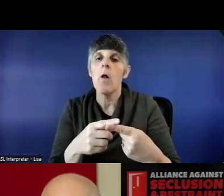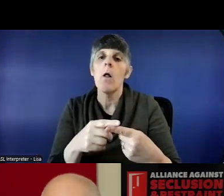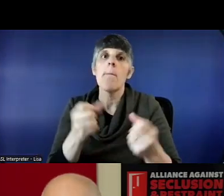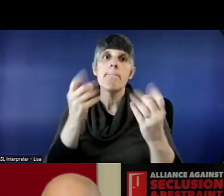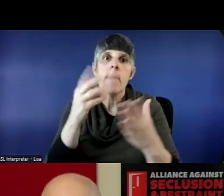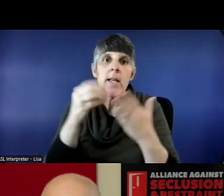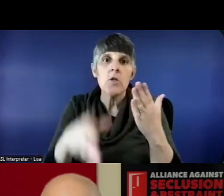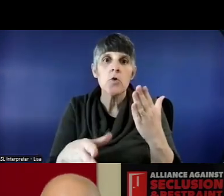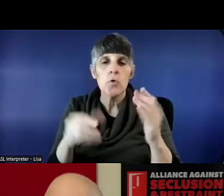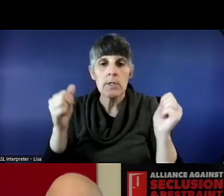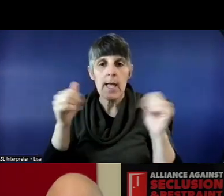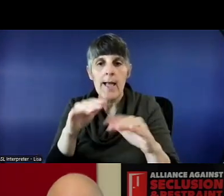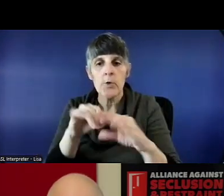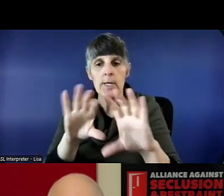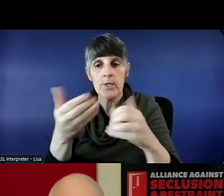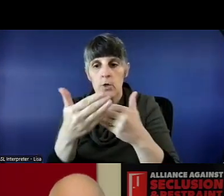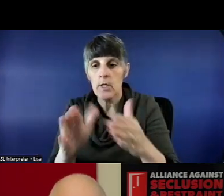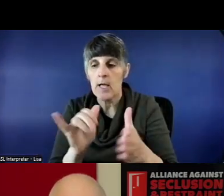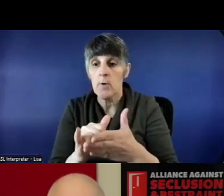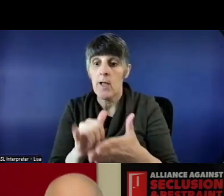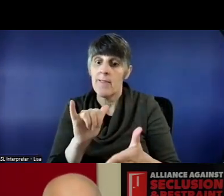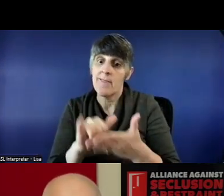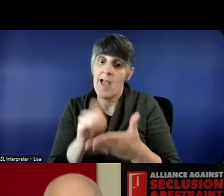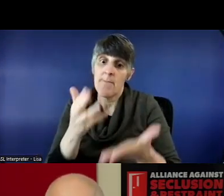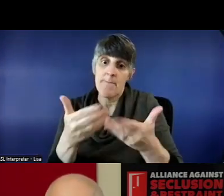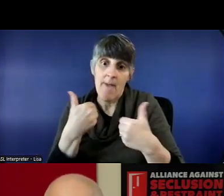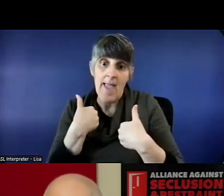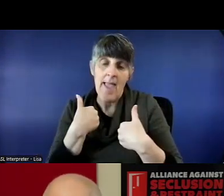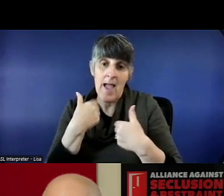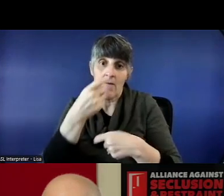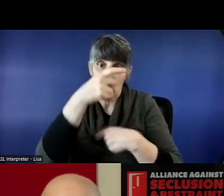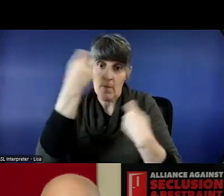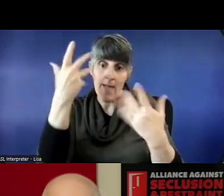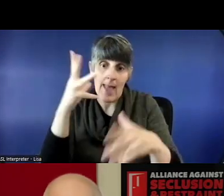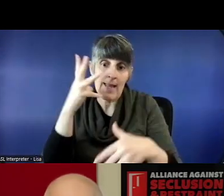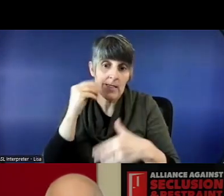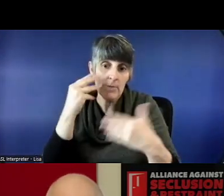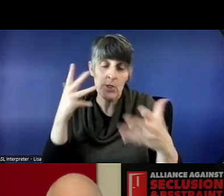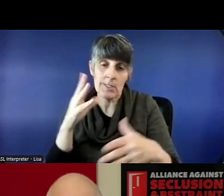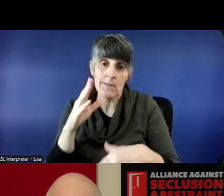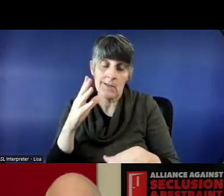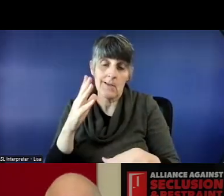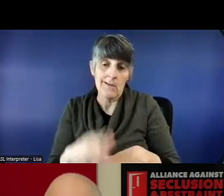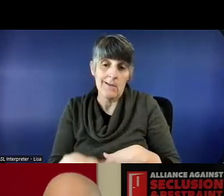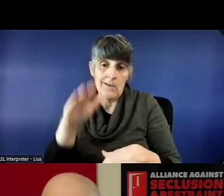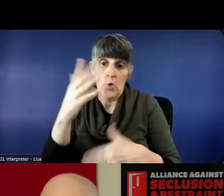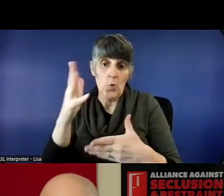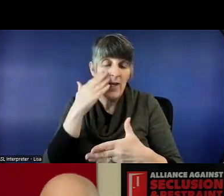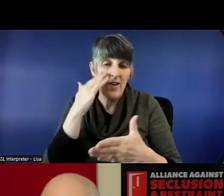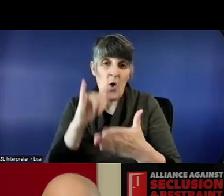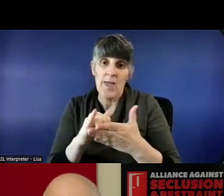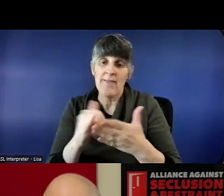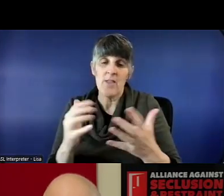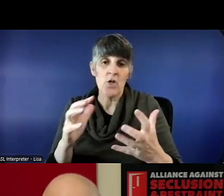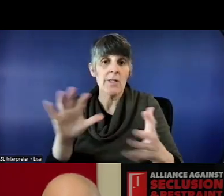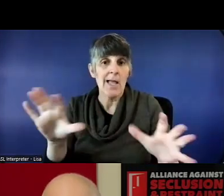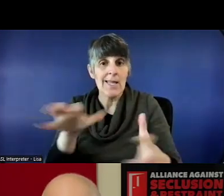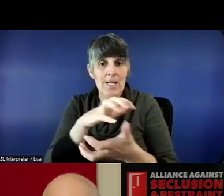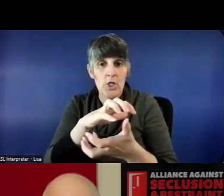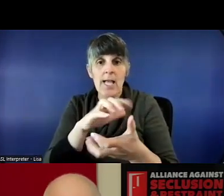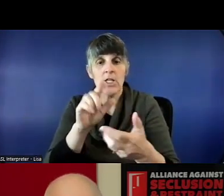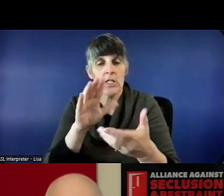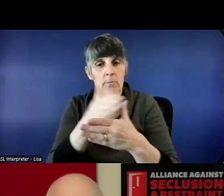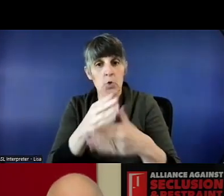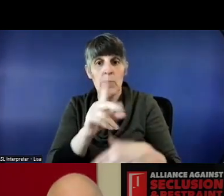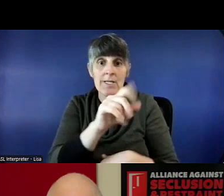that are coming into your classroom that may have traumatic experiences and background. We know there's an intersection between